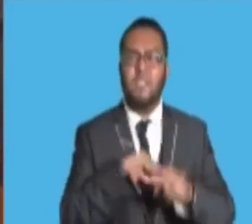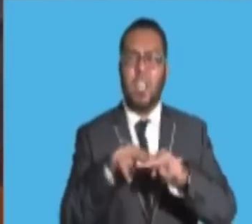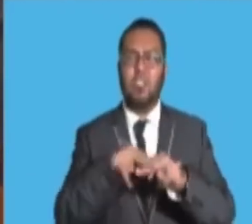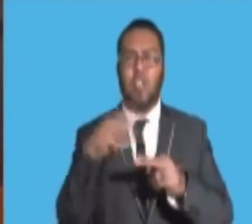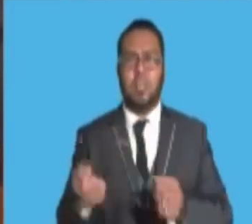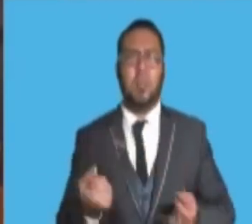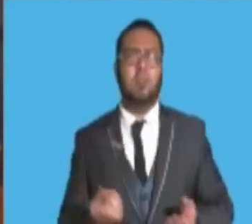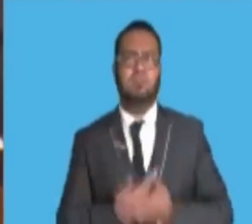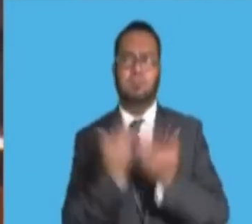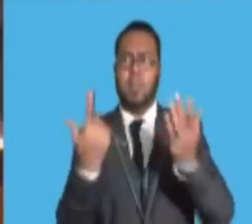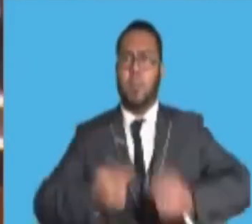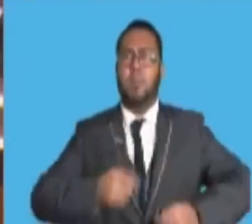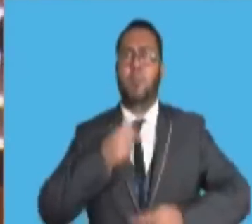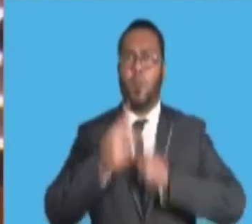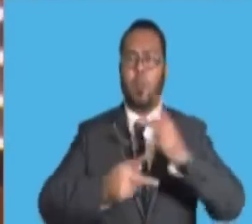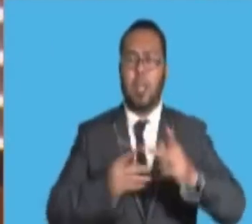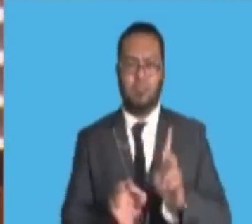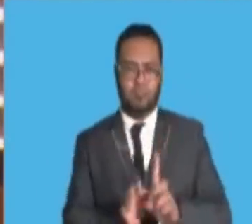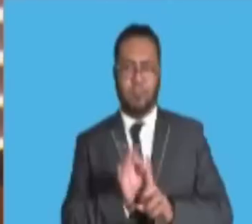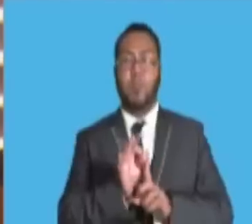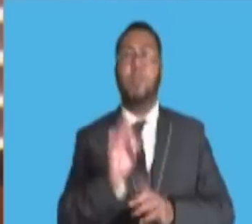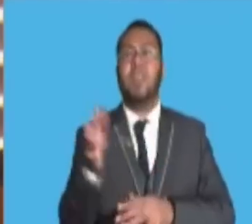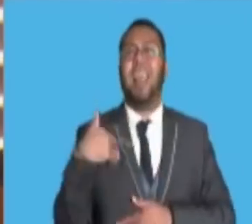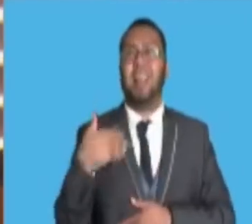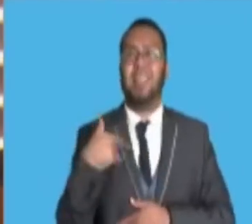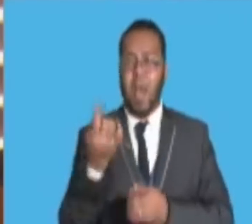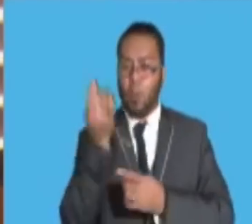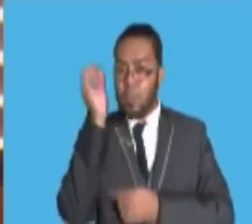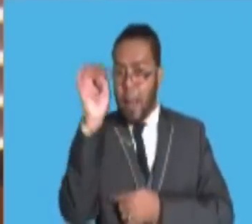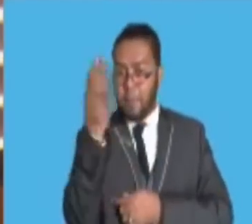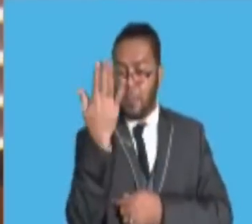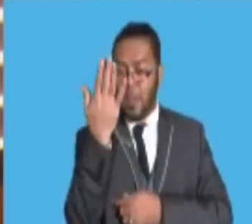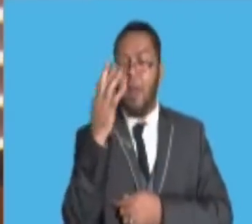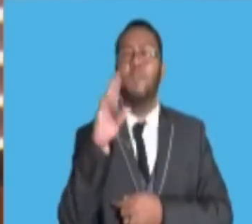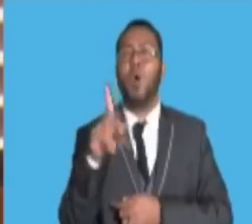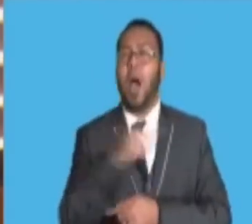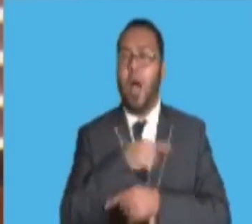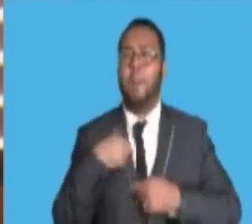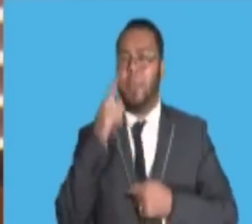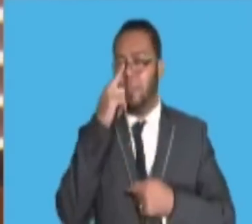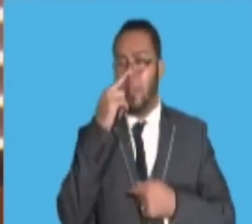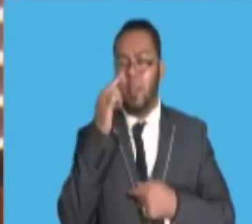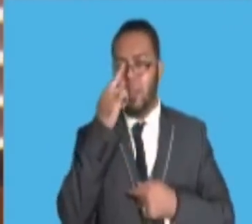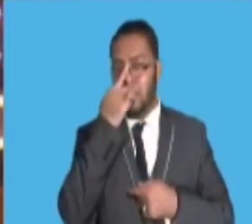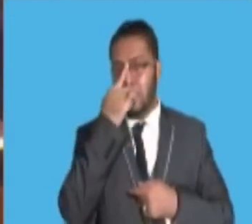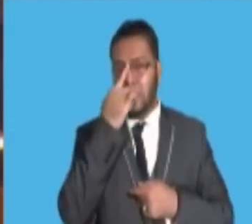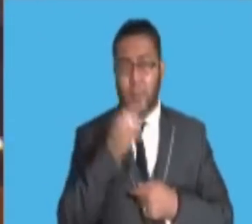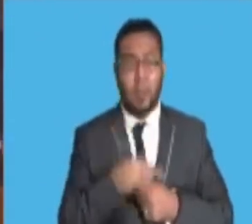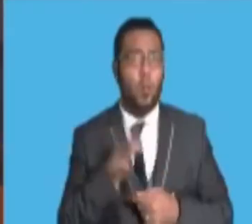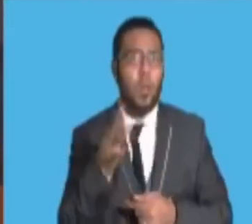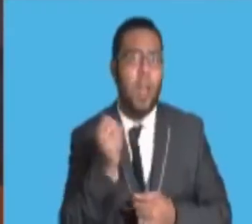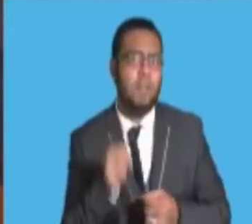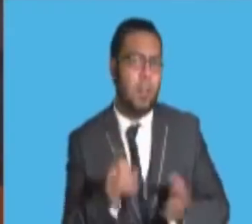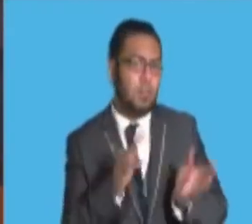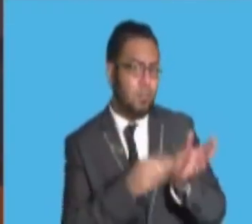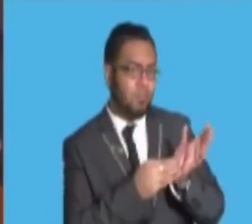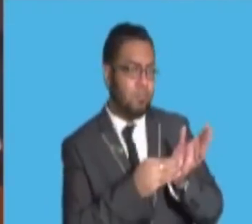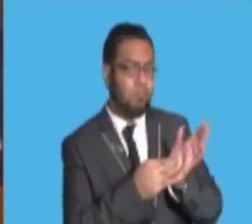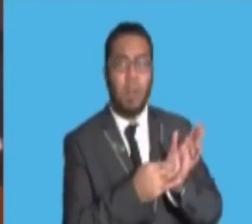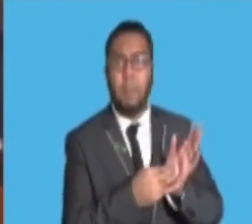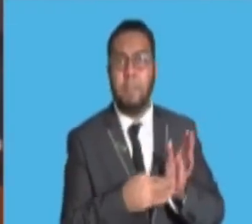made significant progress in improving health outcomes for our people. Maternal and infant mortality rates have